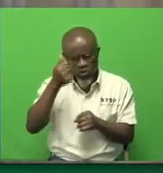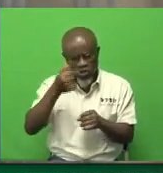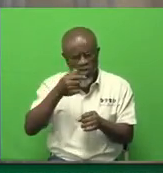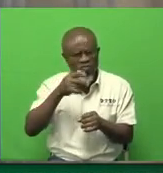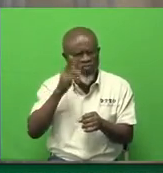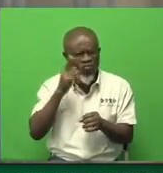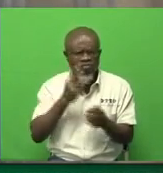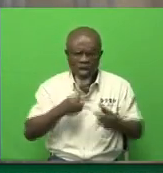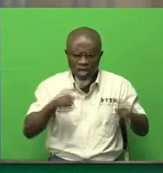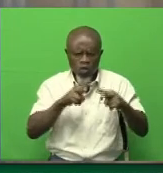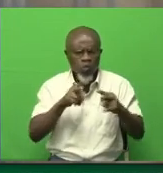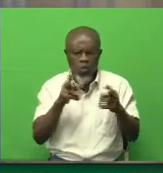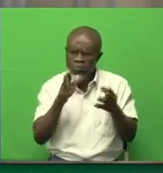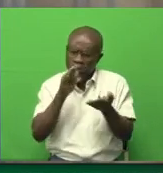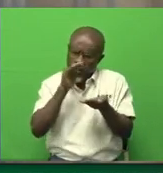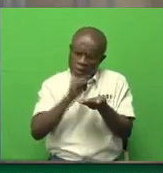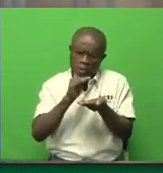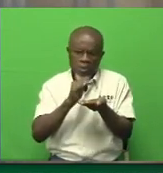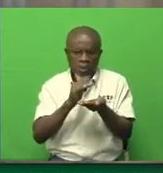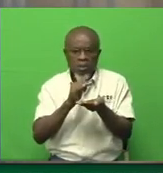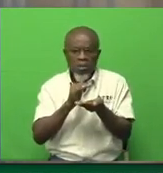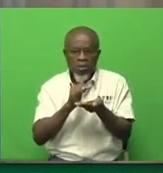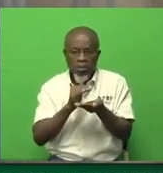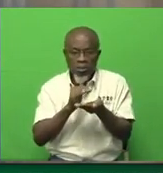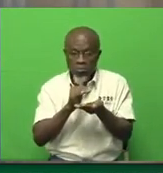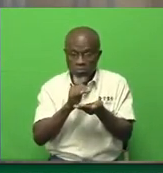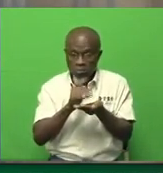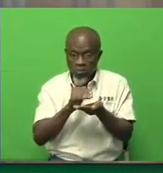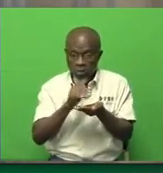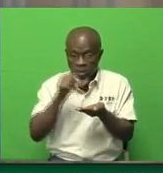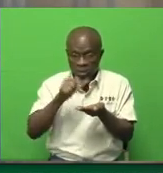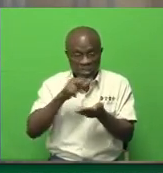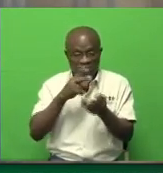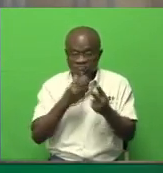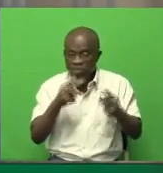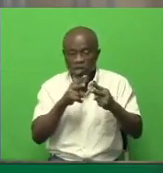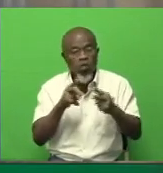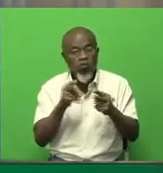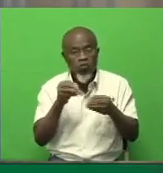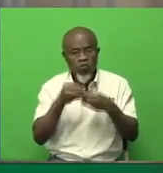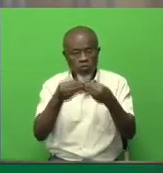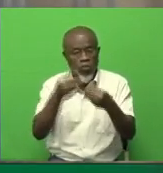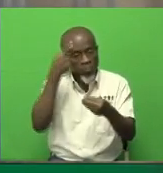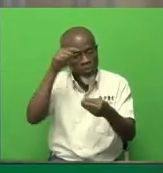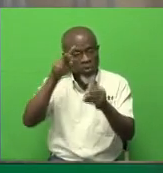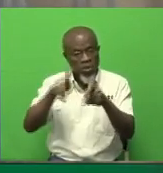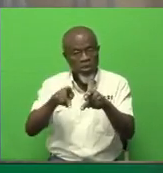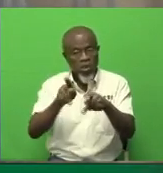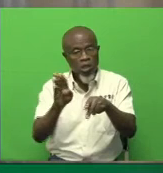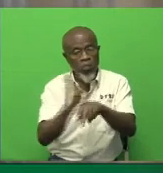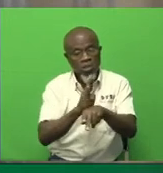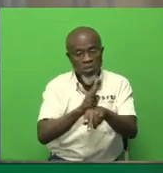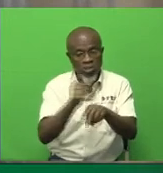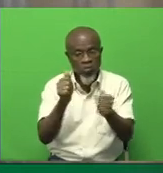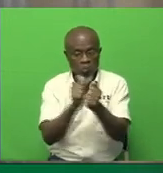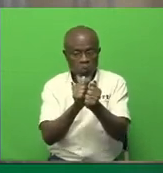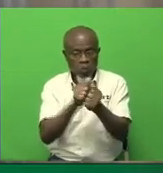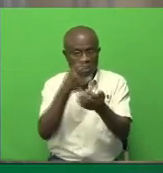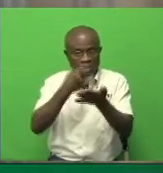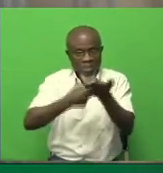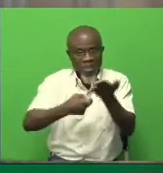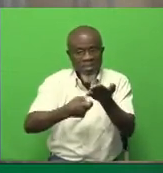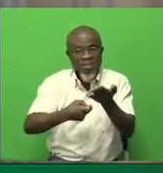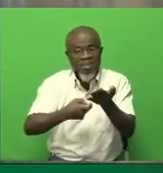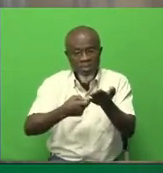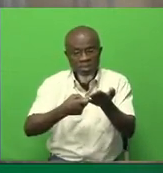it doesn't make sense further this will not be of value to companies with tax losses they will have absolutely no